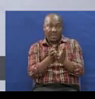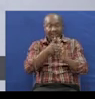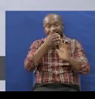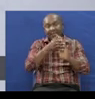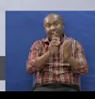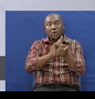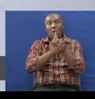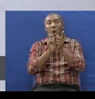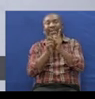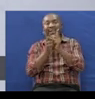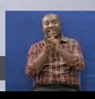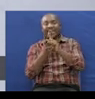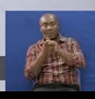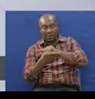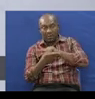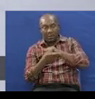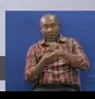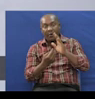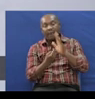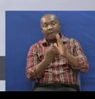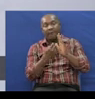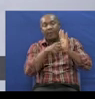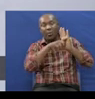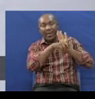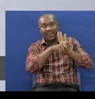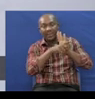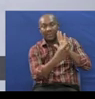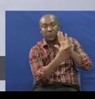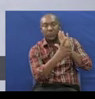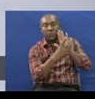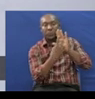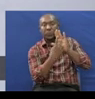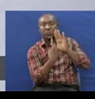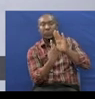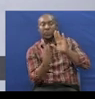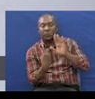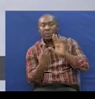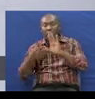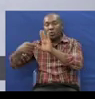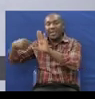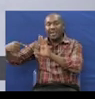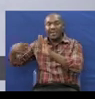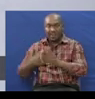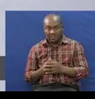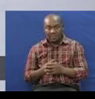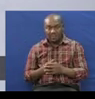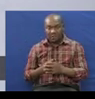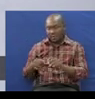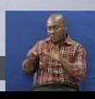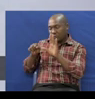when the Earth rotates from west to the east, those people who are in the east